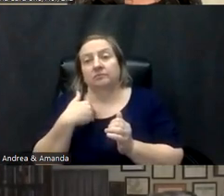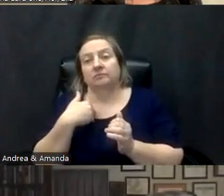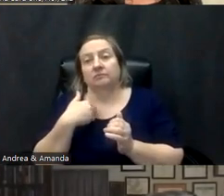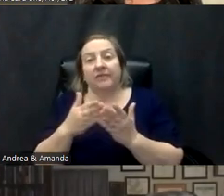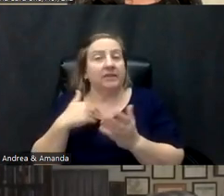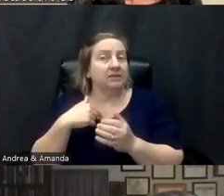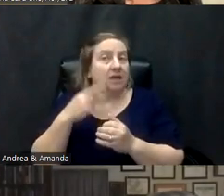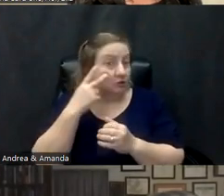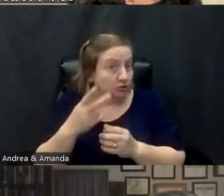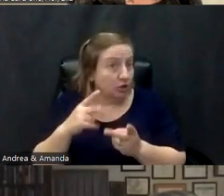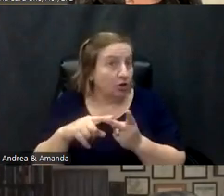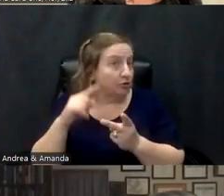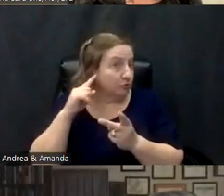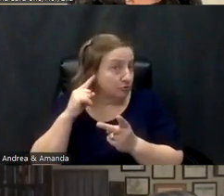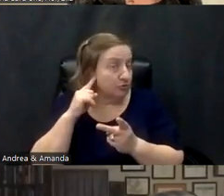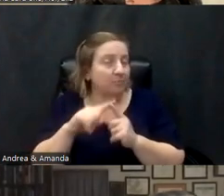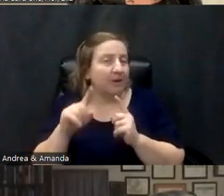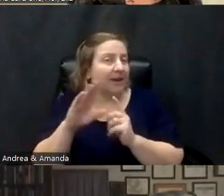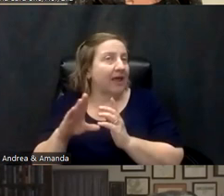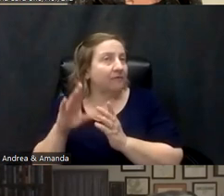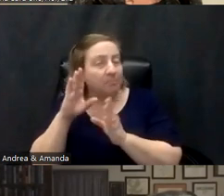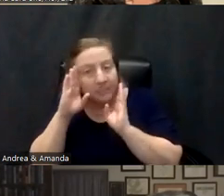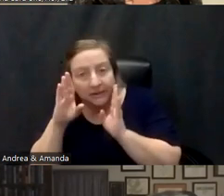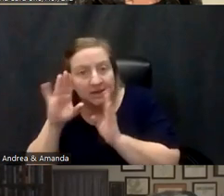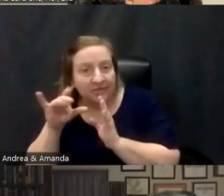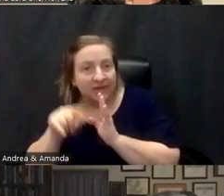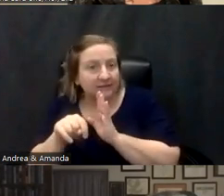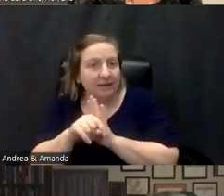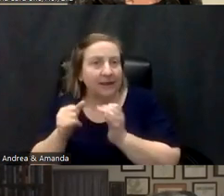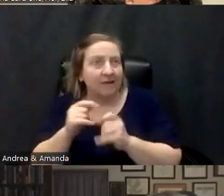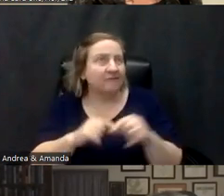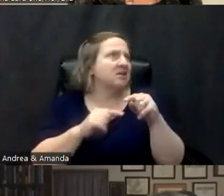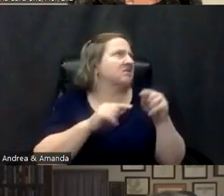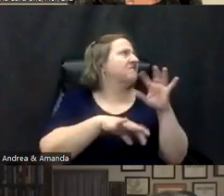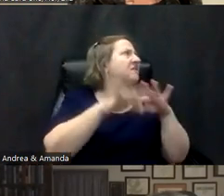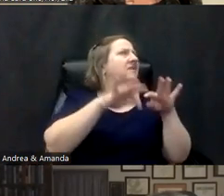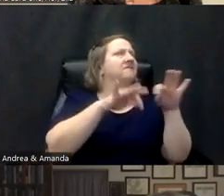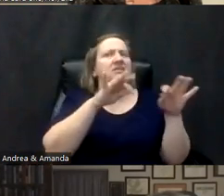heard, but I didn't take note of them at the time. So now I have to go back and research